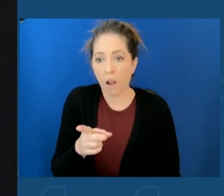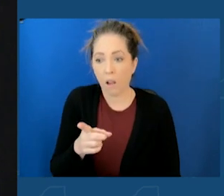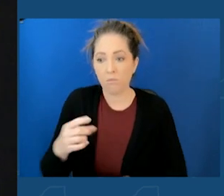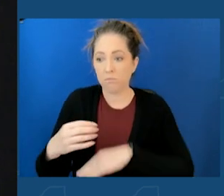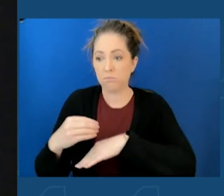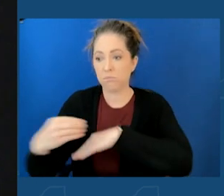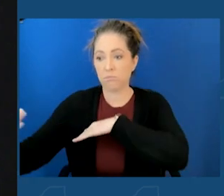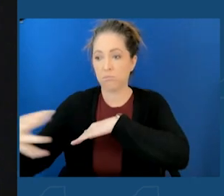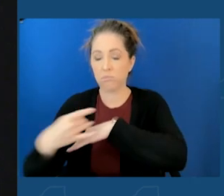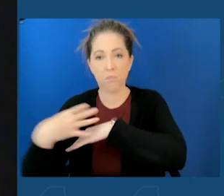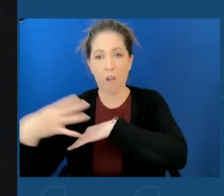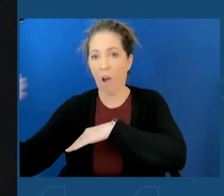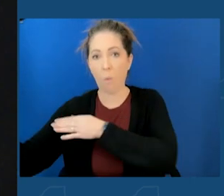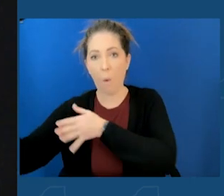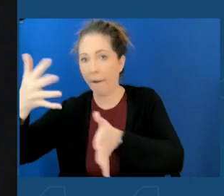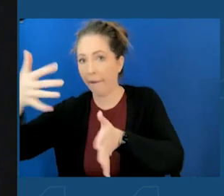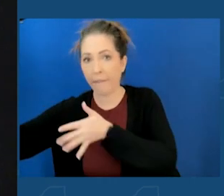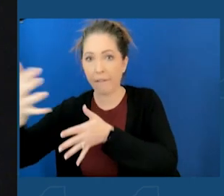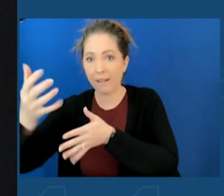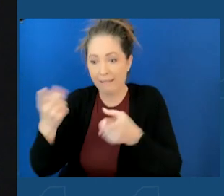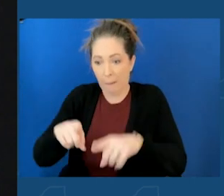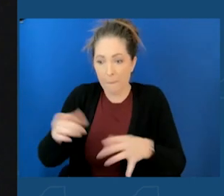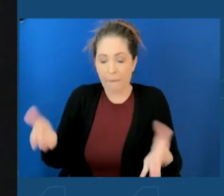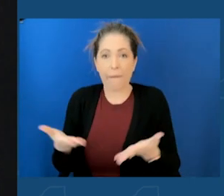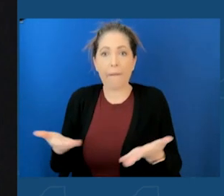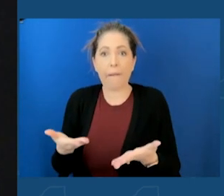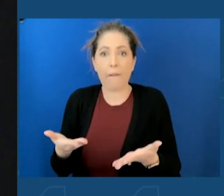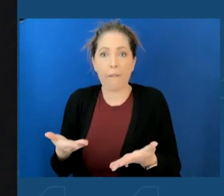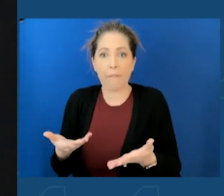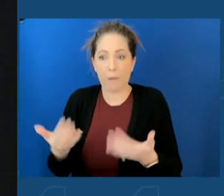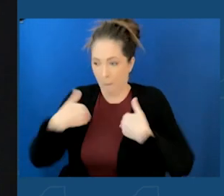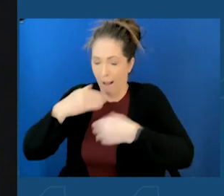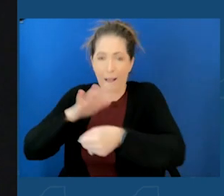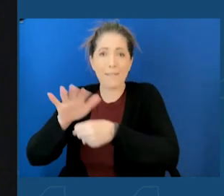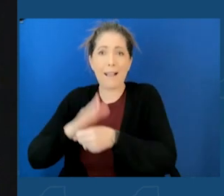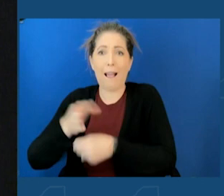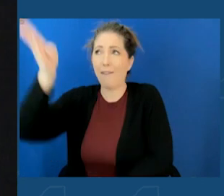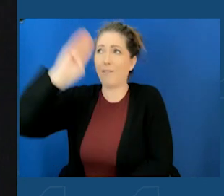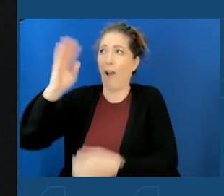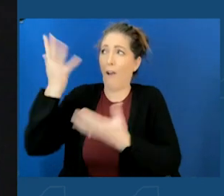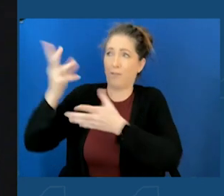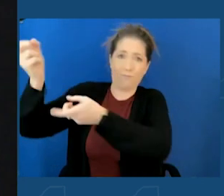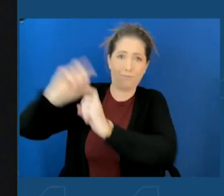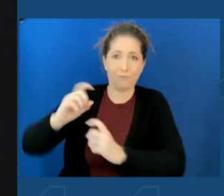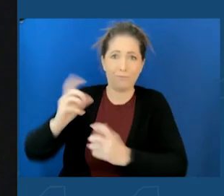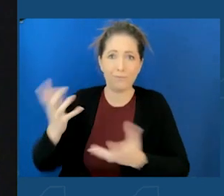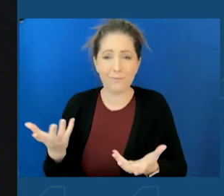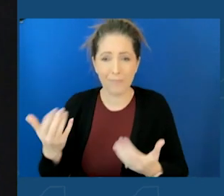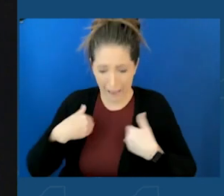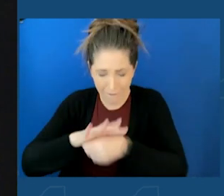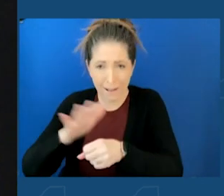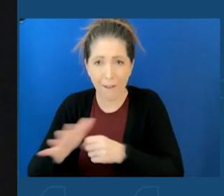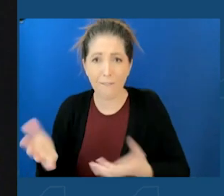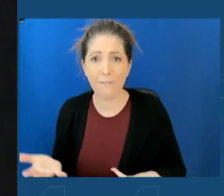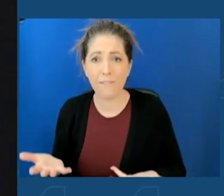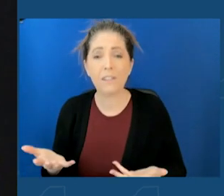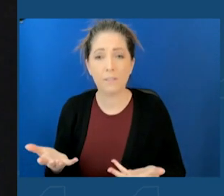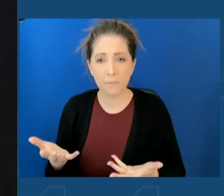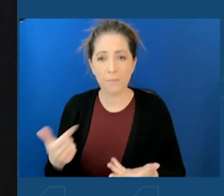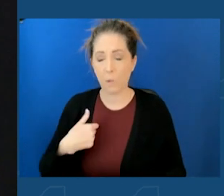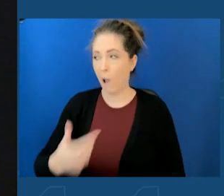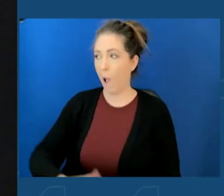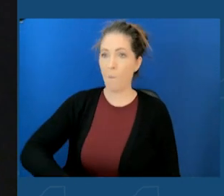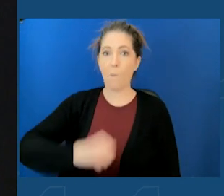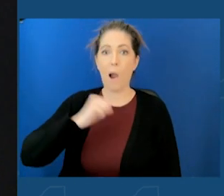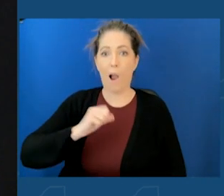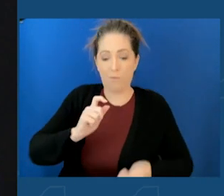it's happening. It's plentiful supply. It's God-given. It's always going to be there. And I'm so proud that we can make these changes because